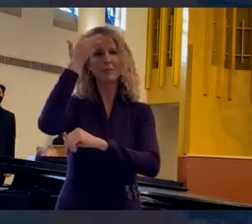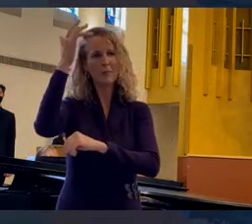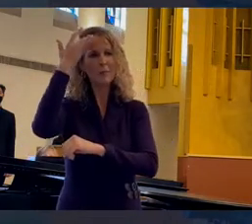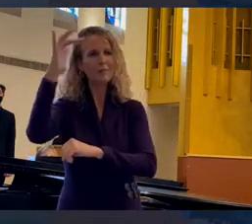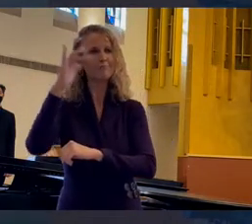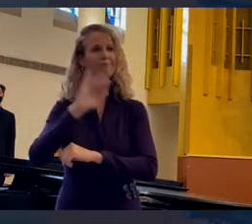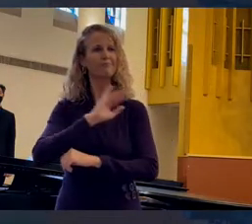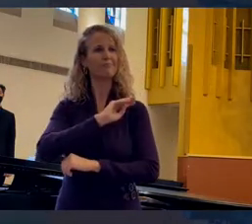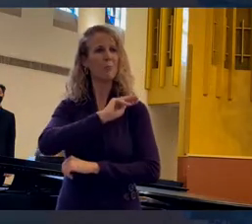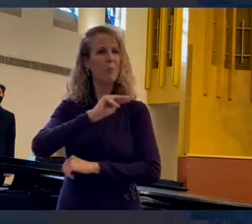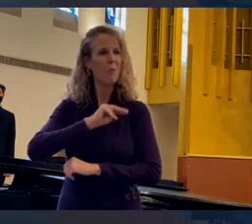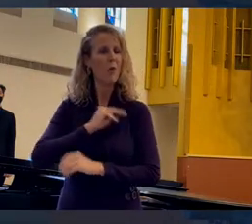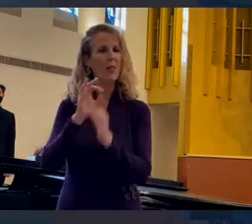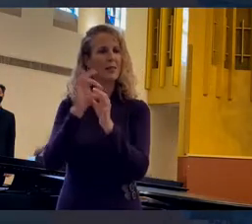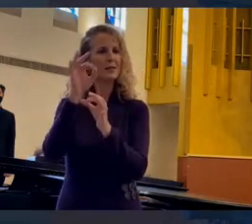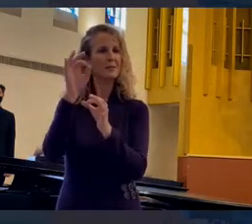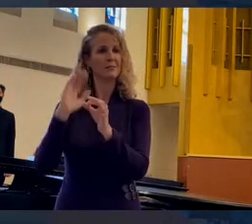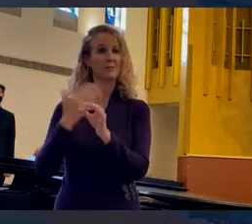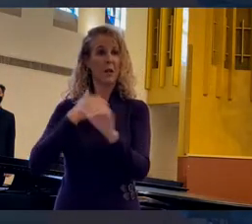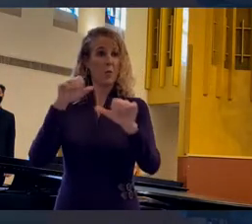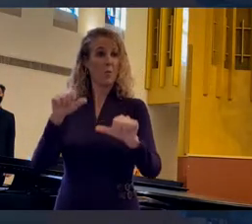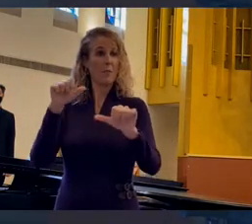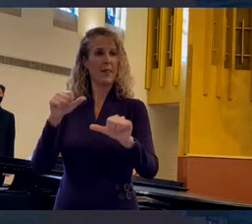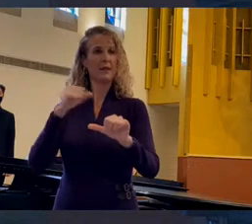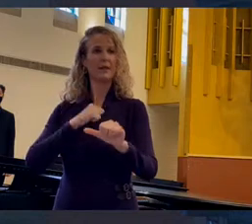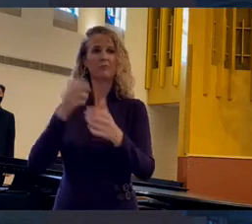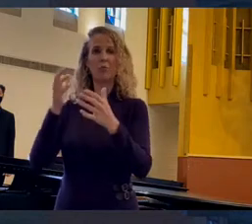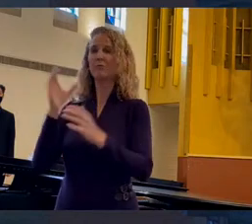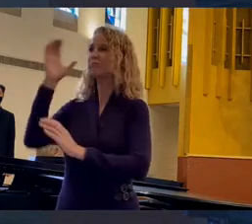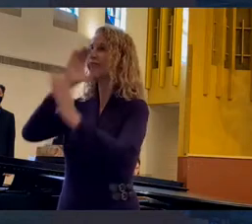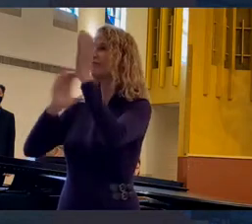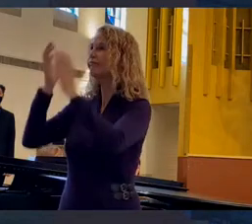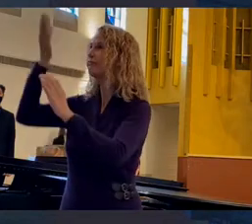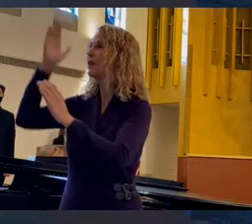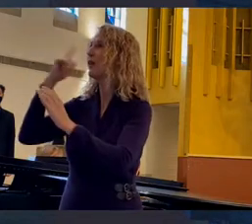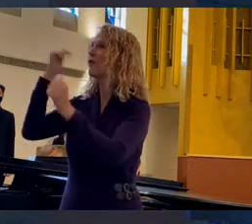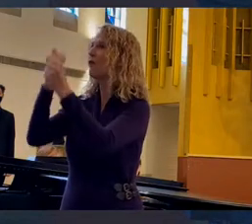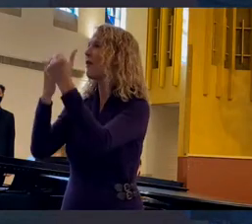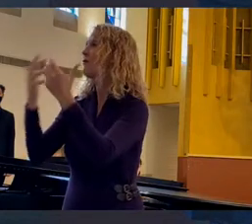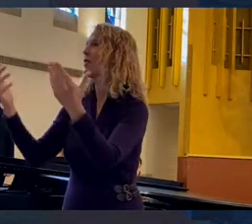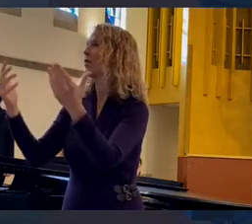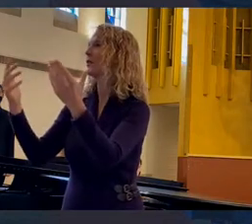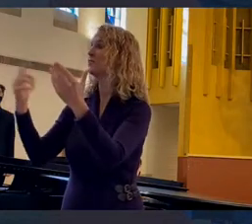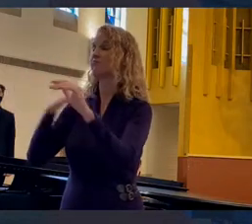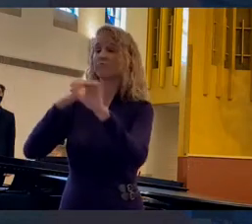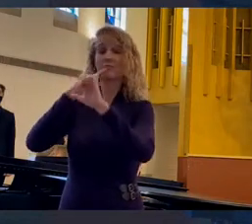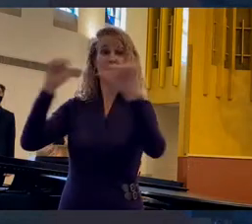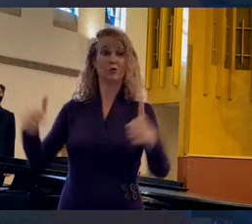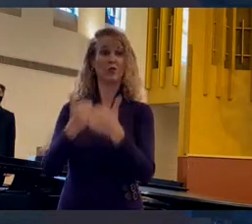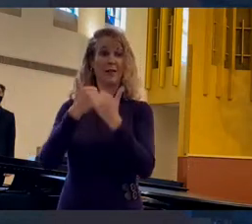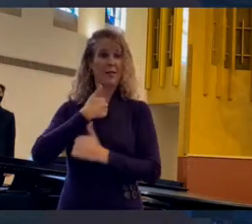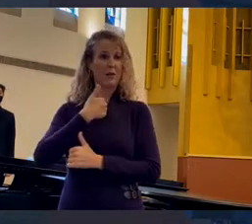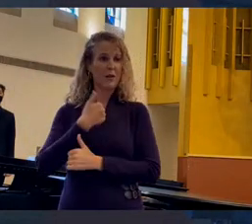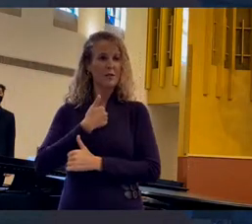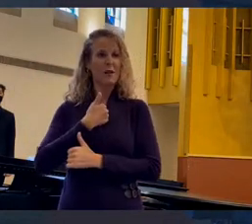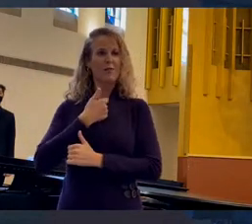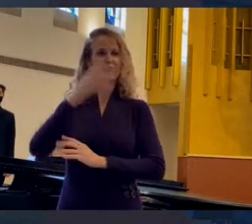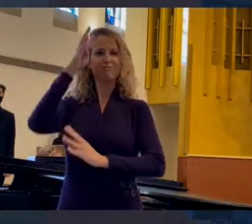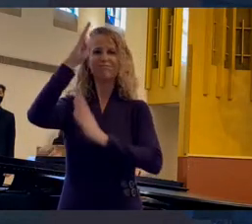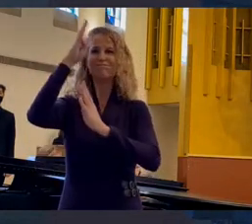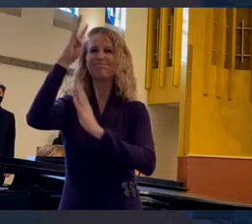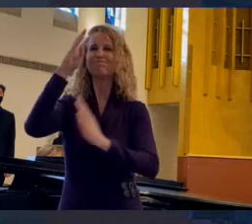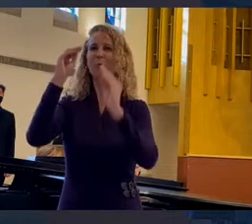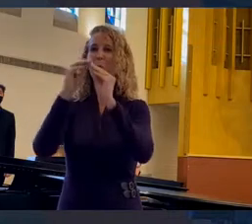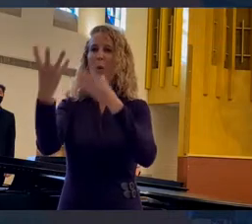and spiritually, enhances our ability to seek God in all things, and challenges us to cultivate ever